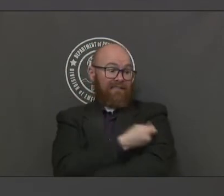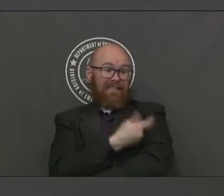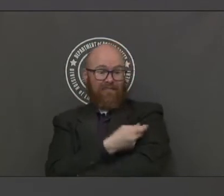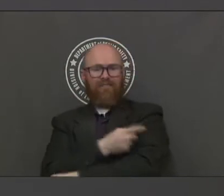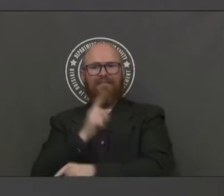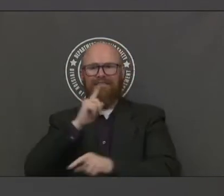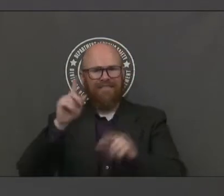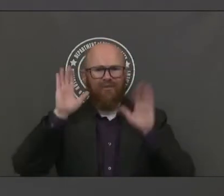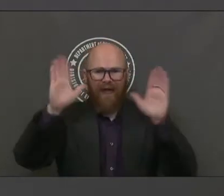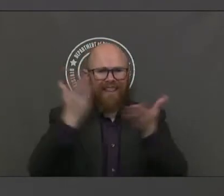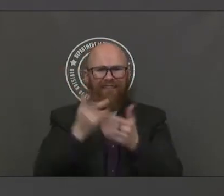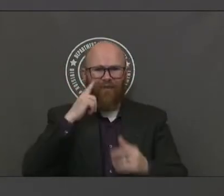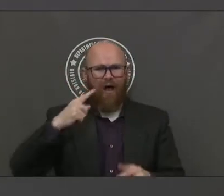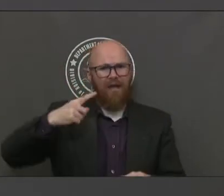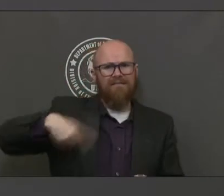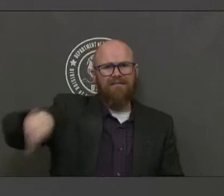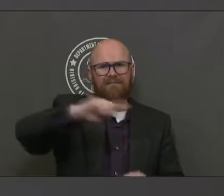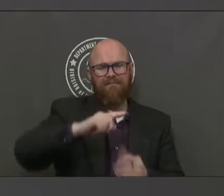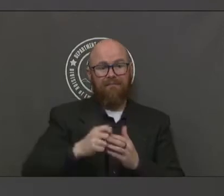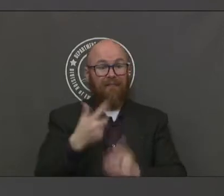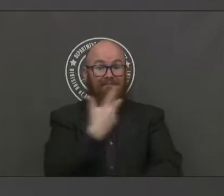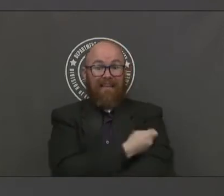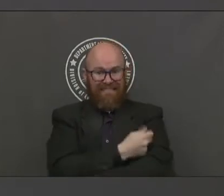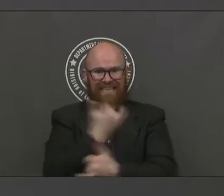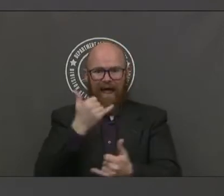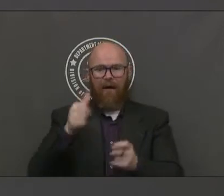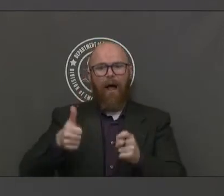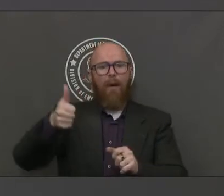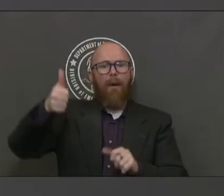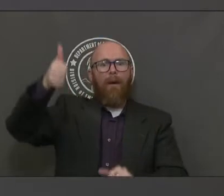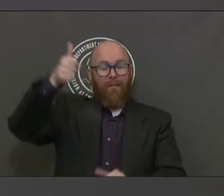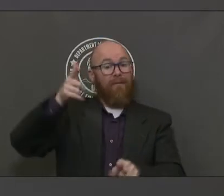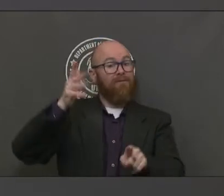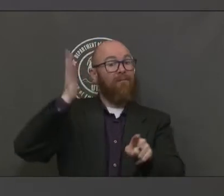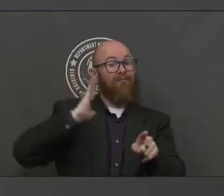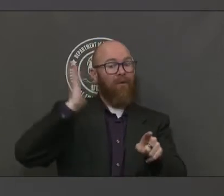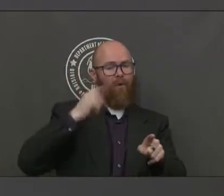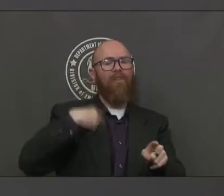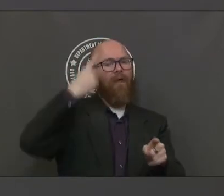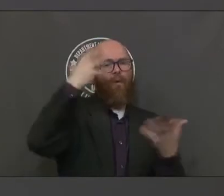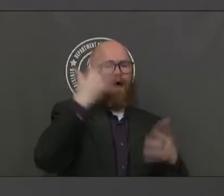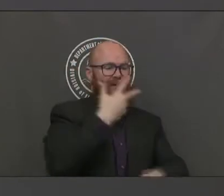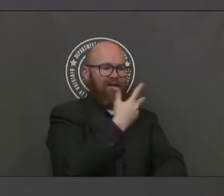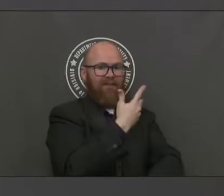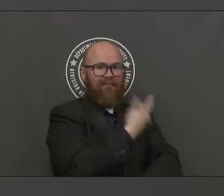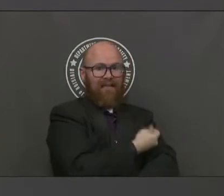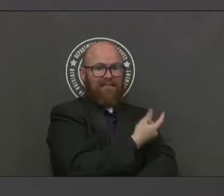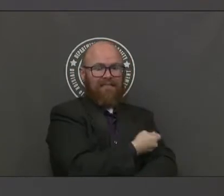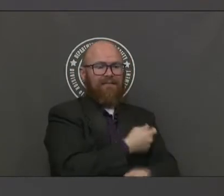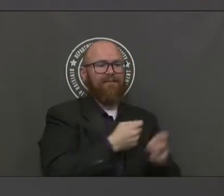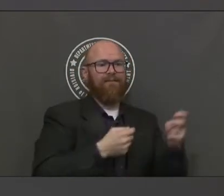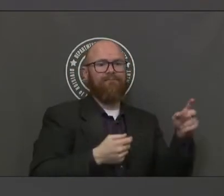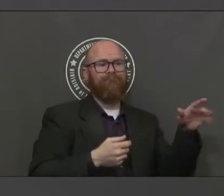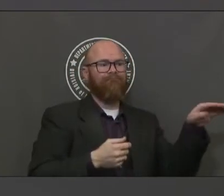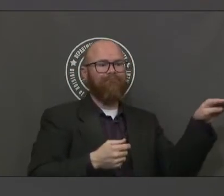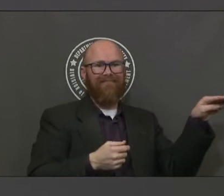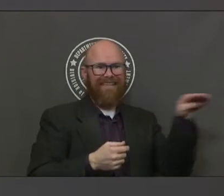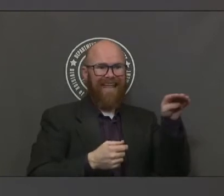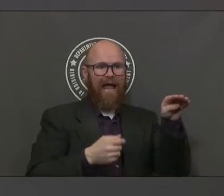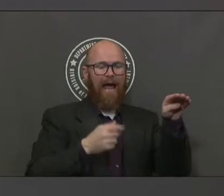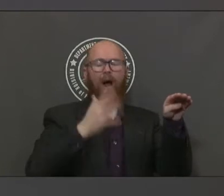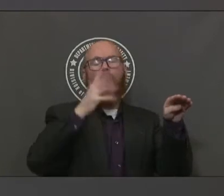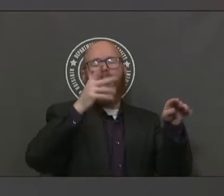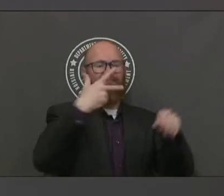happening out there. And the fact that vaccines are going up. See, we thought vaccines would be going up at a time when cases were